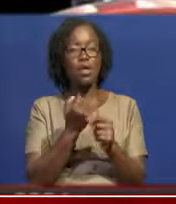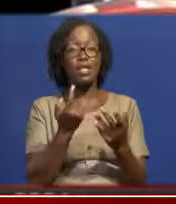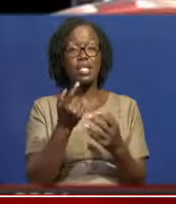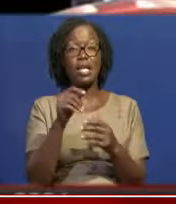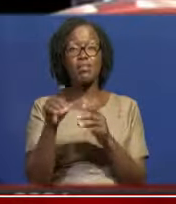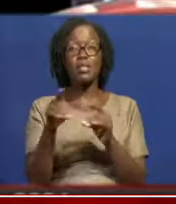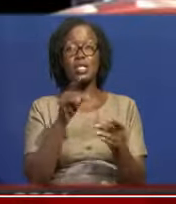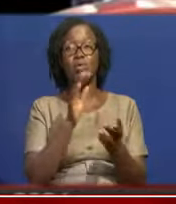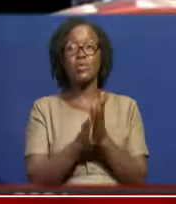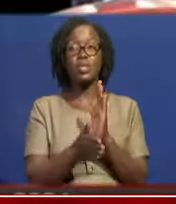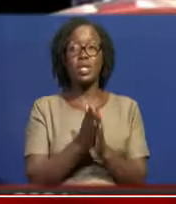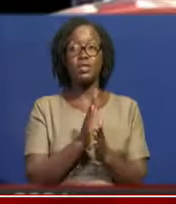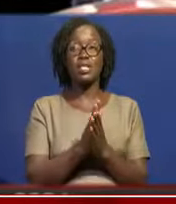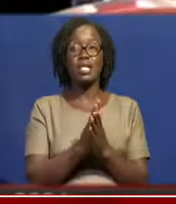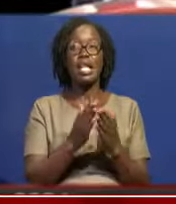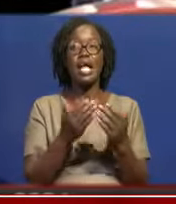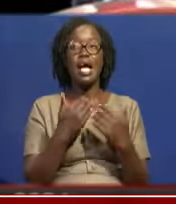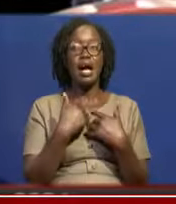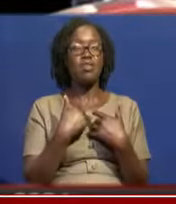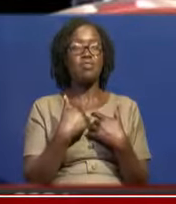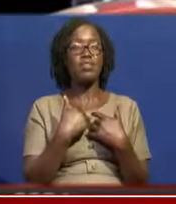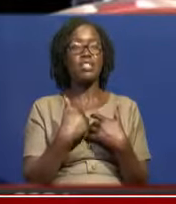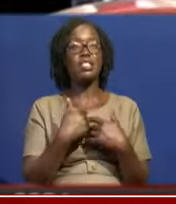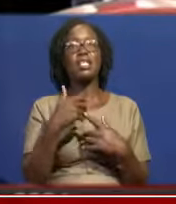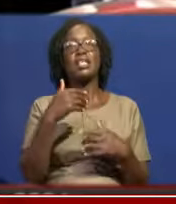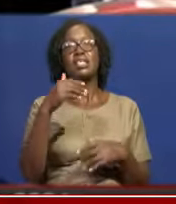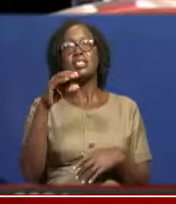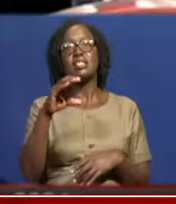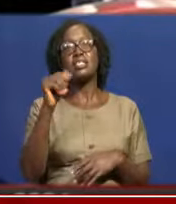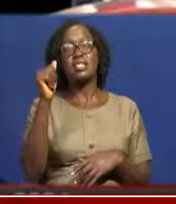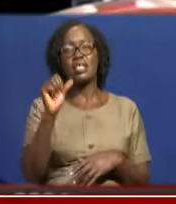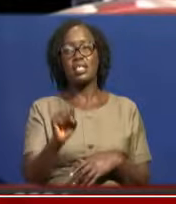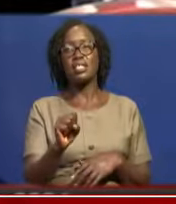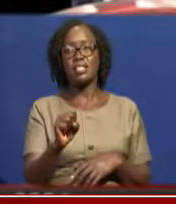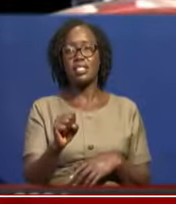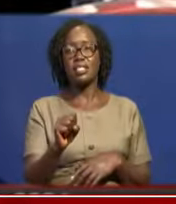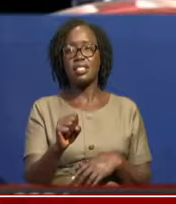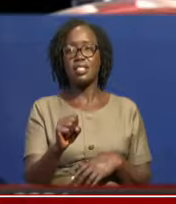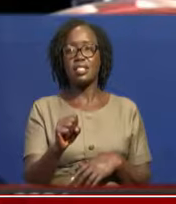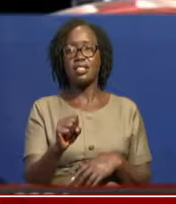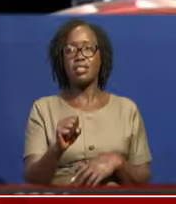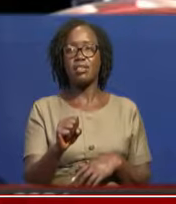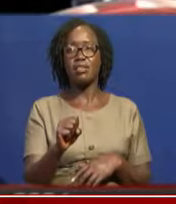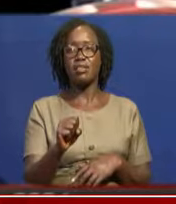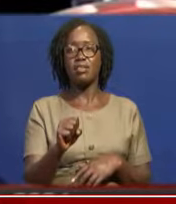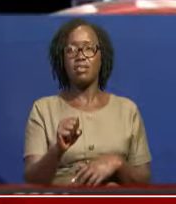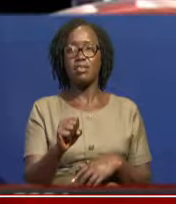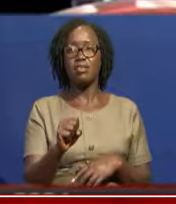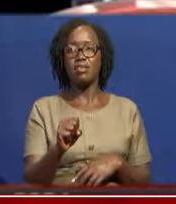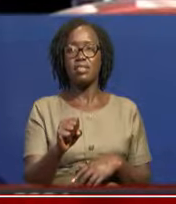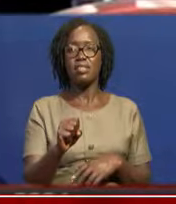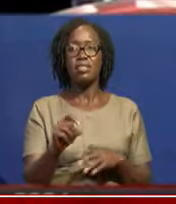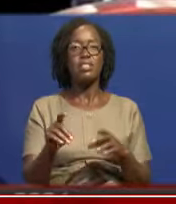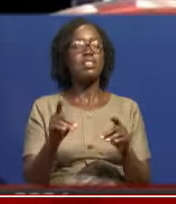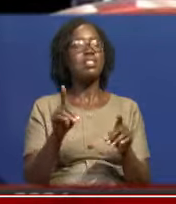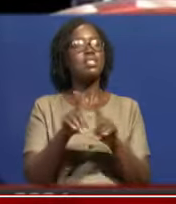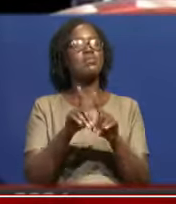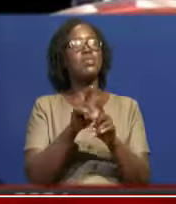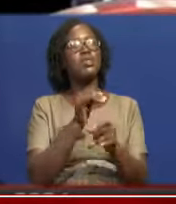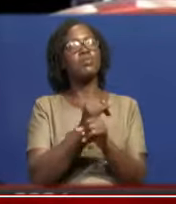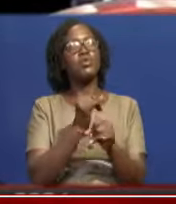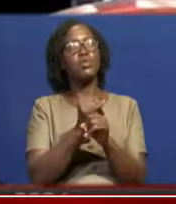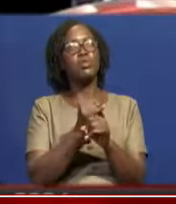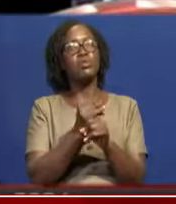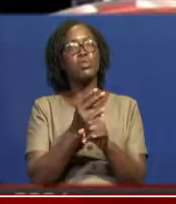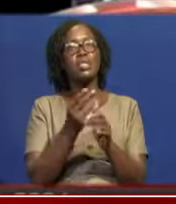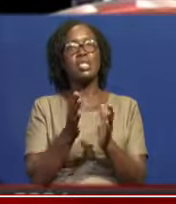be done without necessarily having to have the Chief, the Secretary to the Cabinet do the same jobs. We